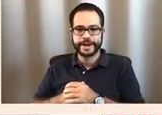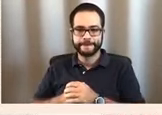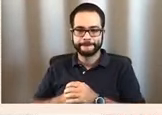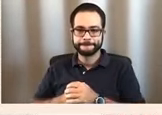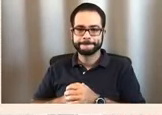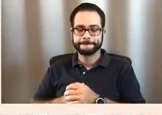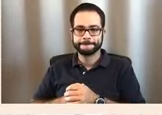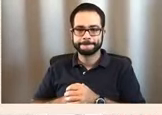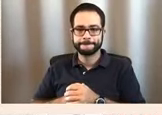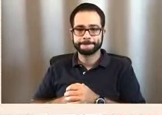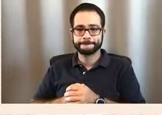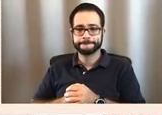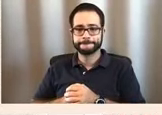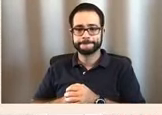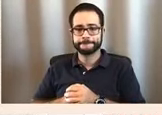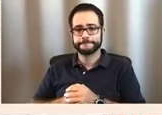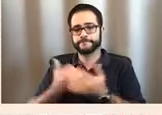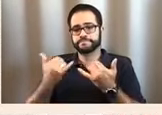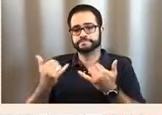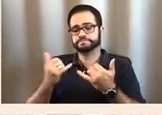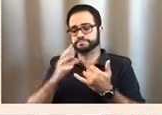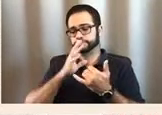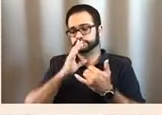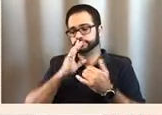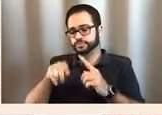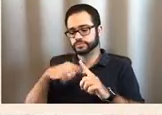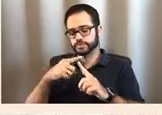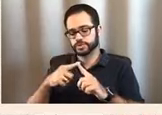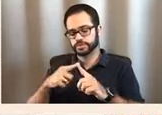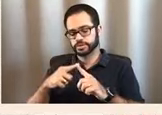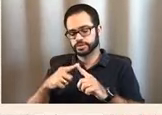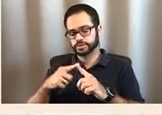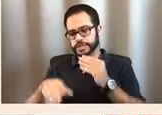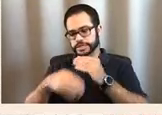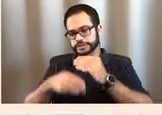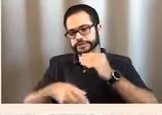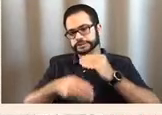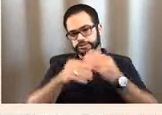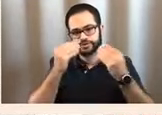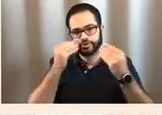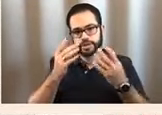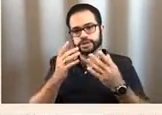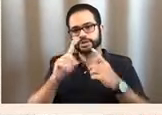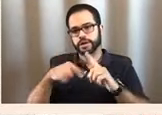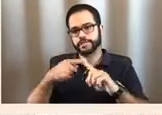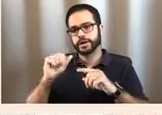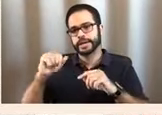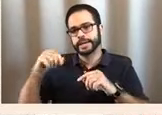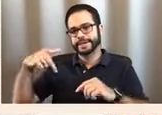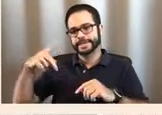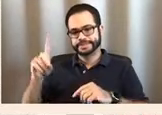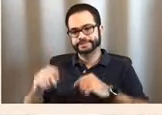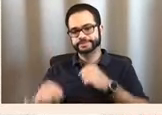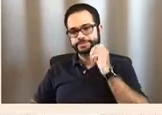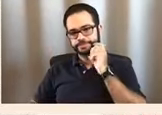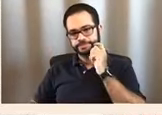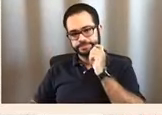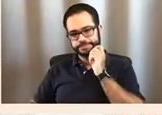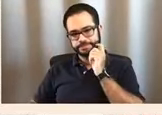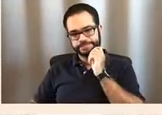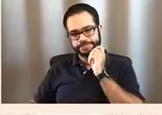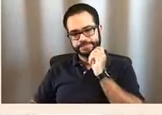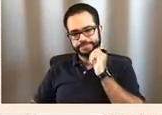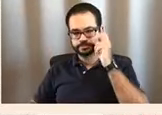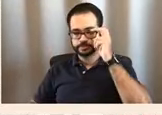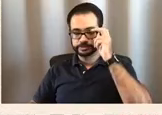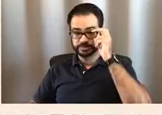So now Kirsten's going to share additional information about APD. Thank you, Jan.